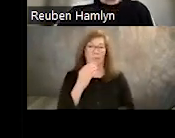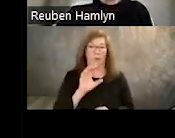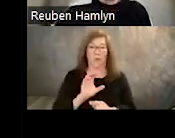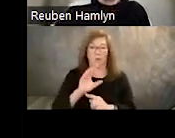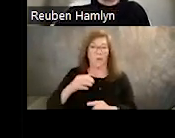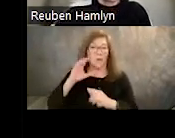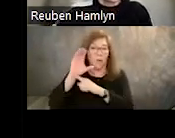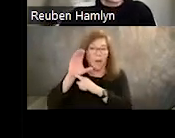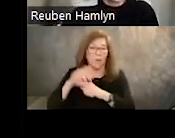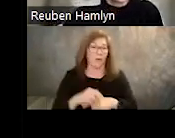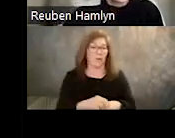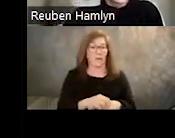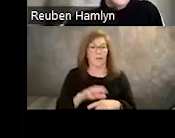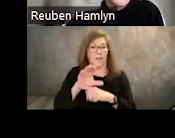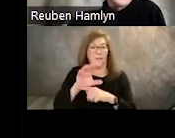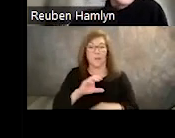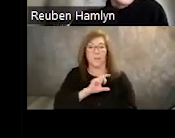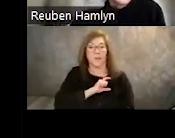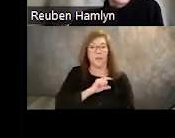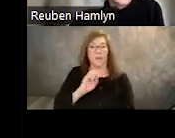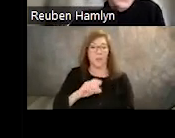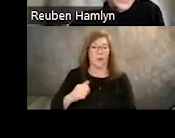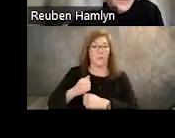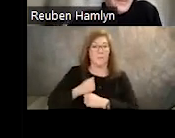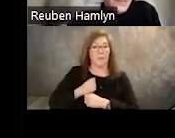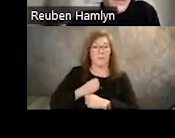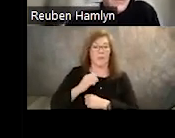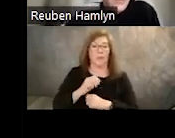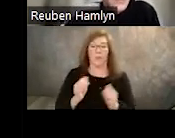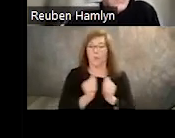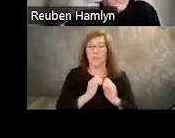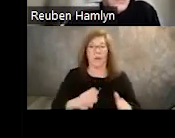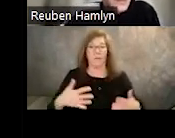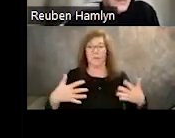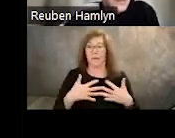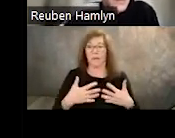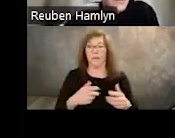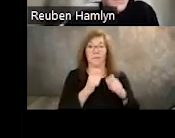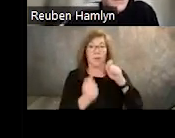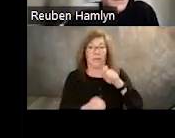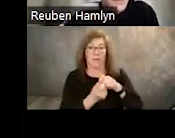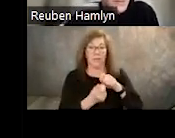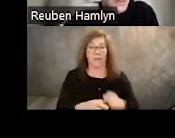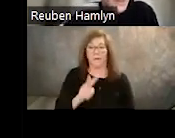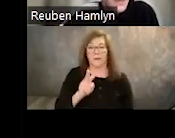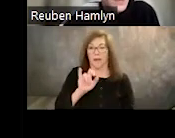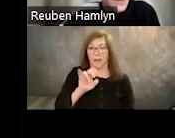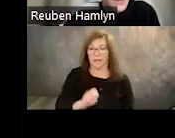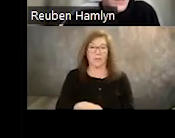phone and film the police or military without the fear of retaliation, violence, or